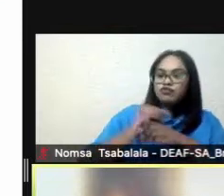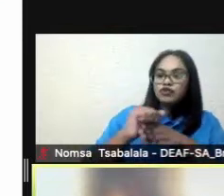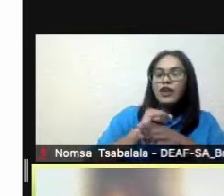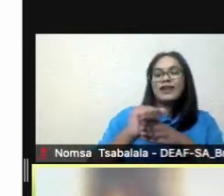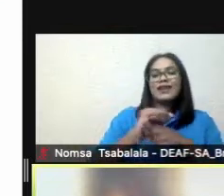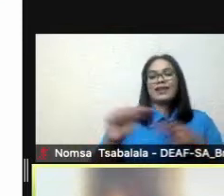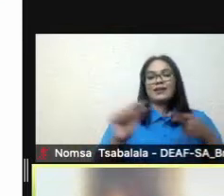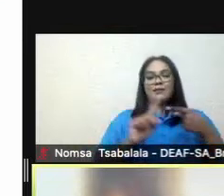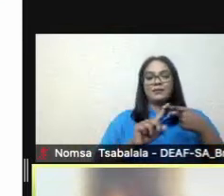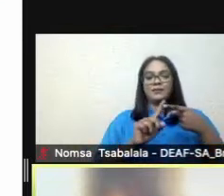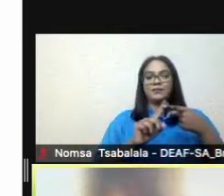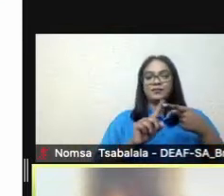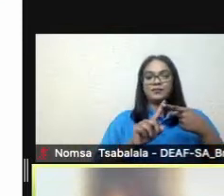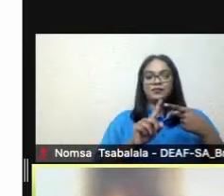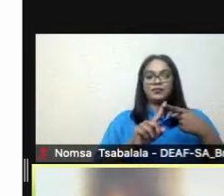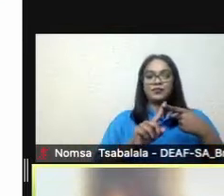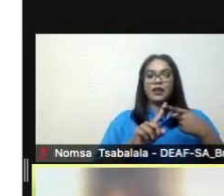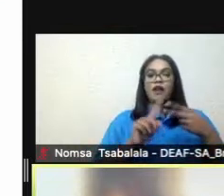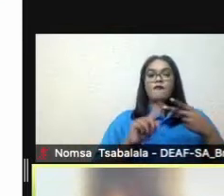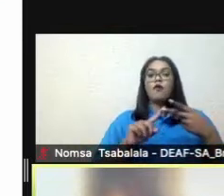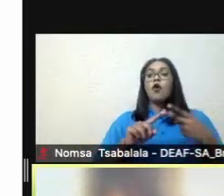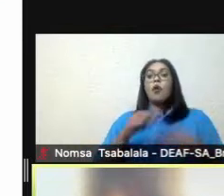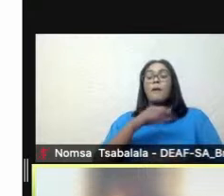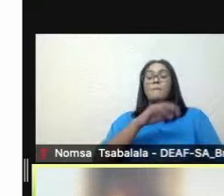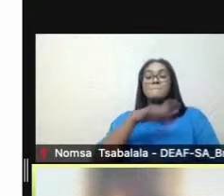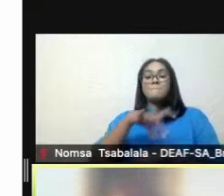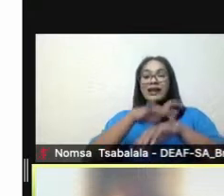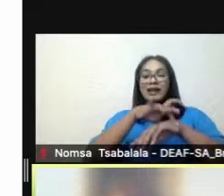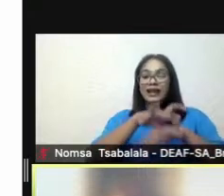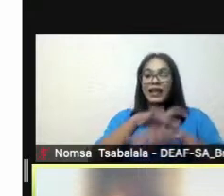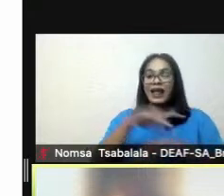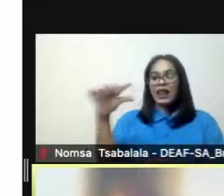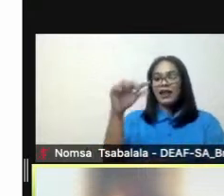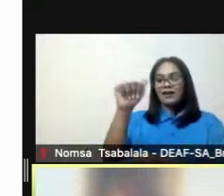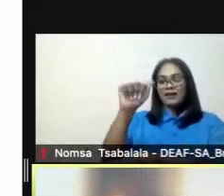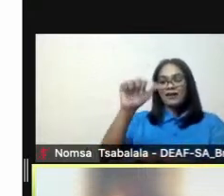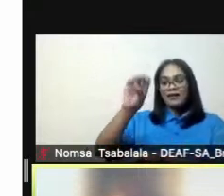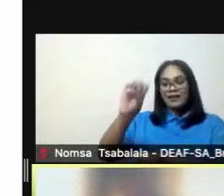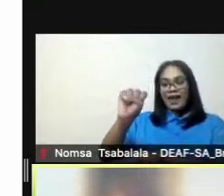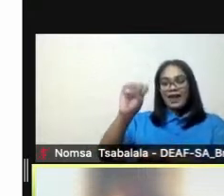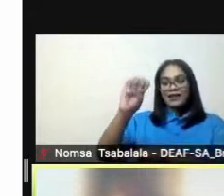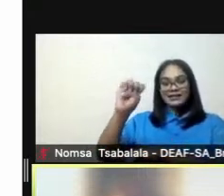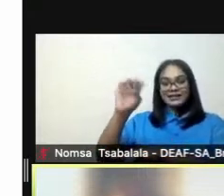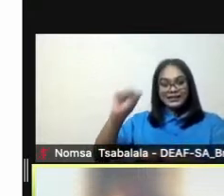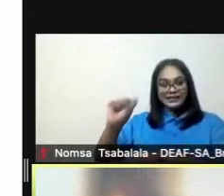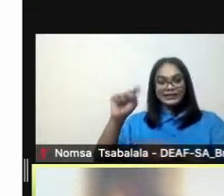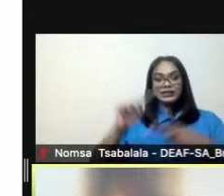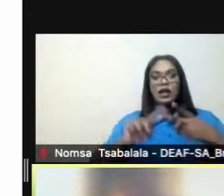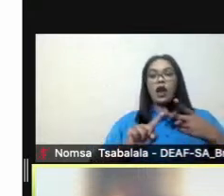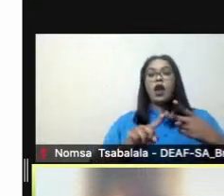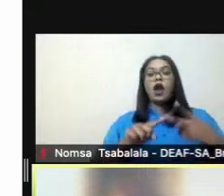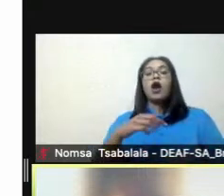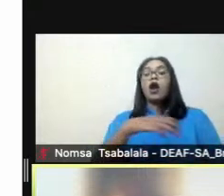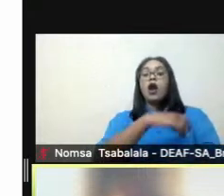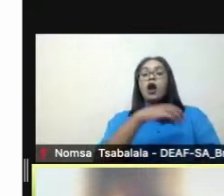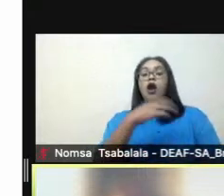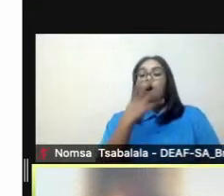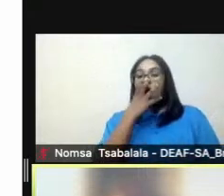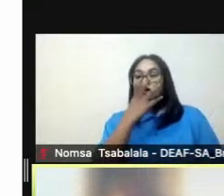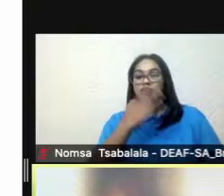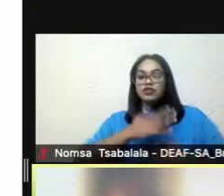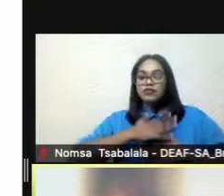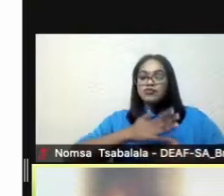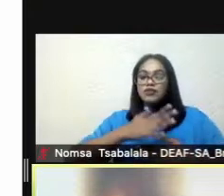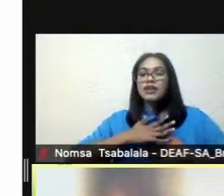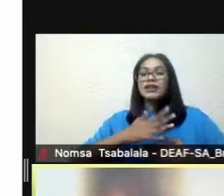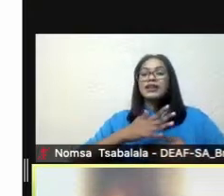with introduction to medical gases. Second one deals with oxygen hospitals. The third one deals with management of oxygen cylinders.